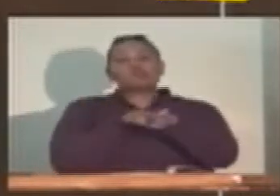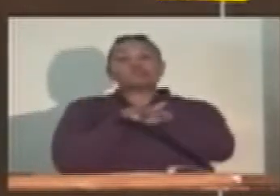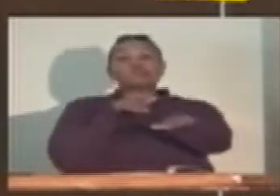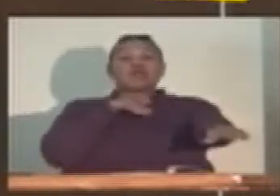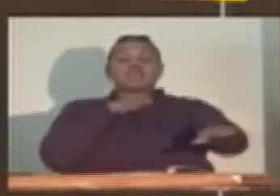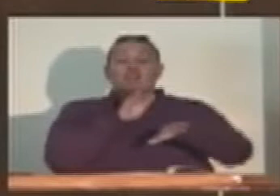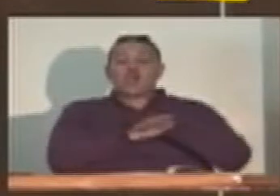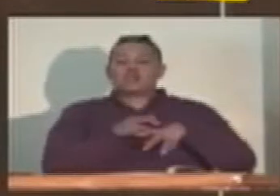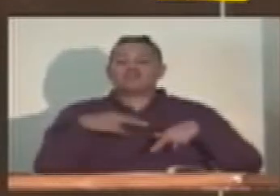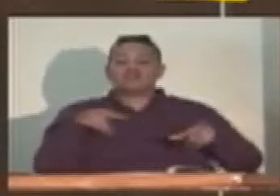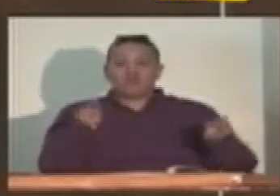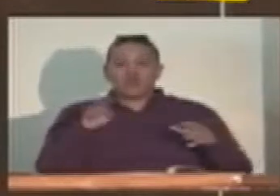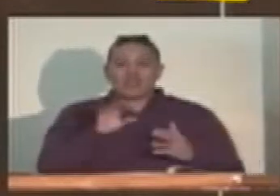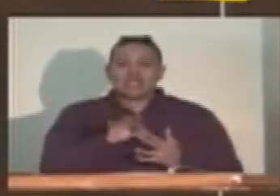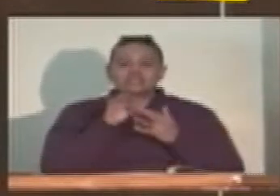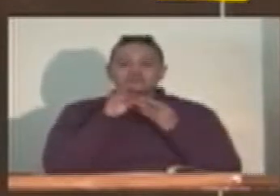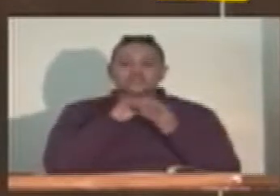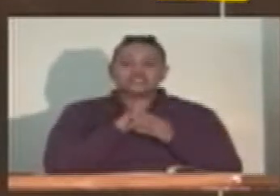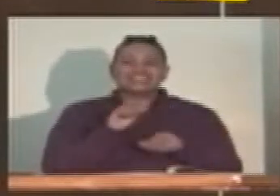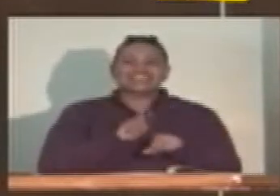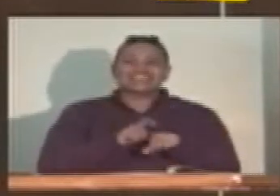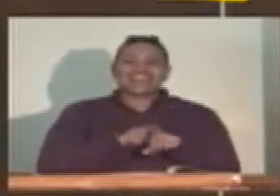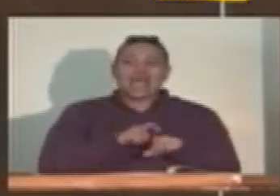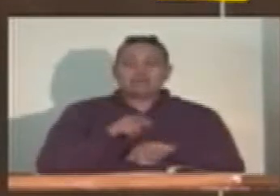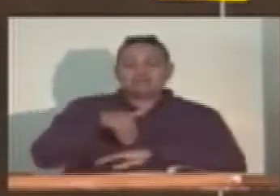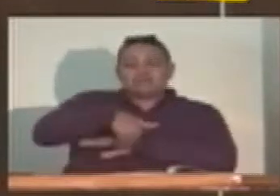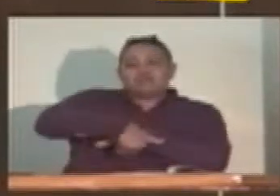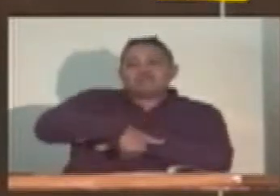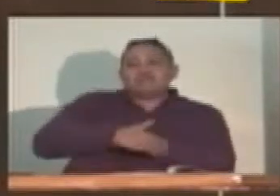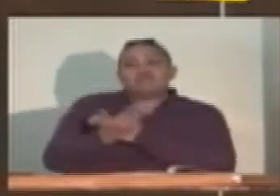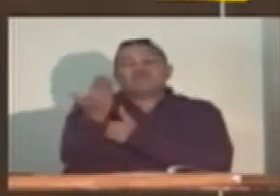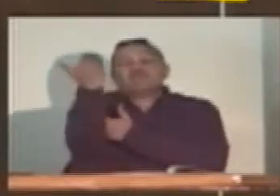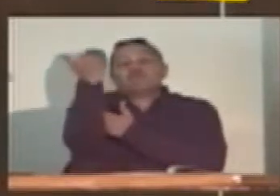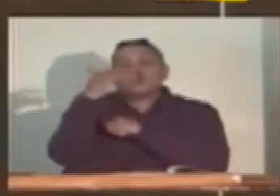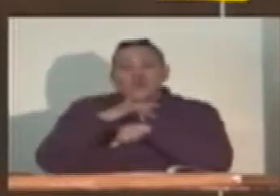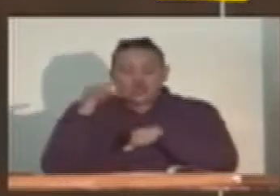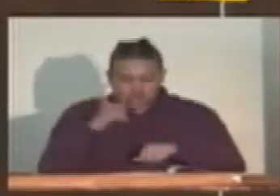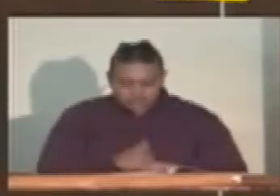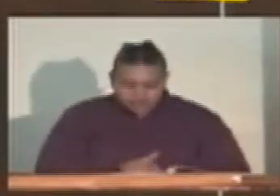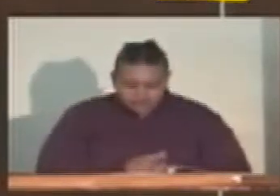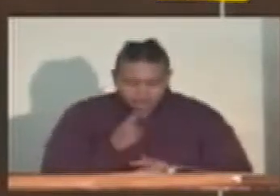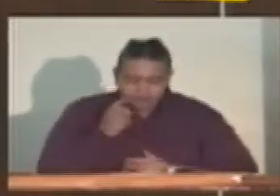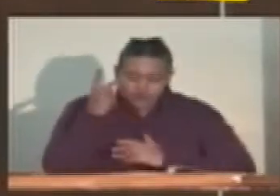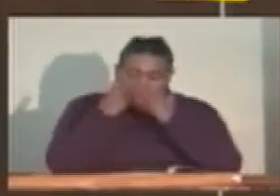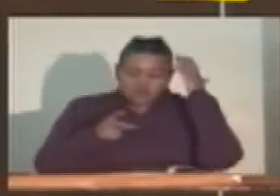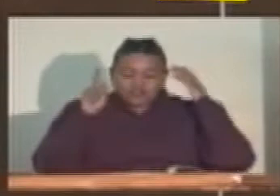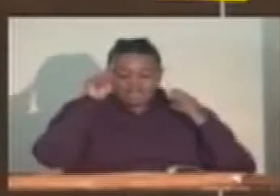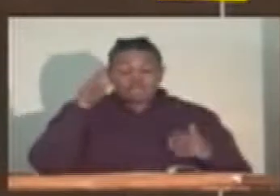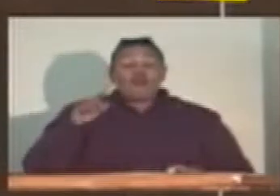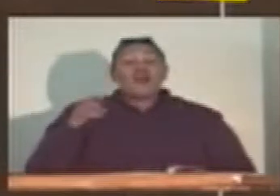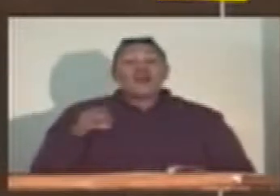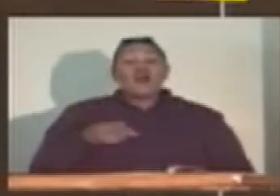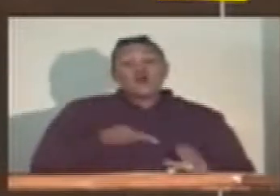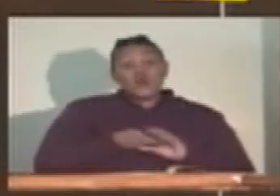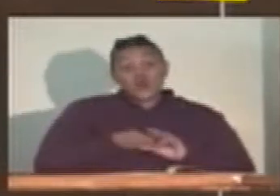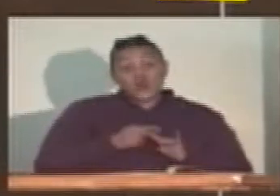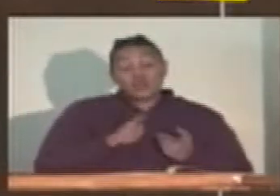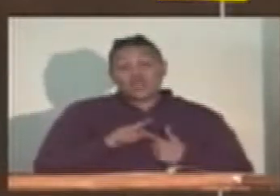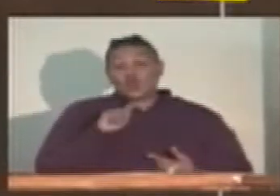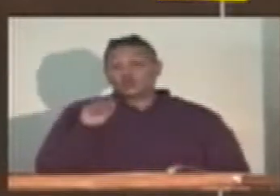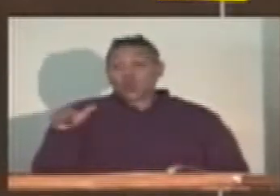on the roadways, especially in the peak periods. The projections for fuel and toll costs for the JUTC